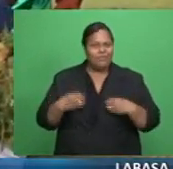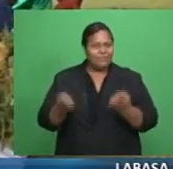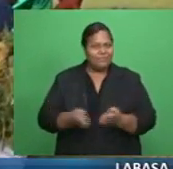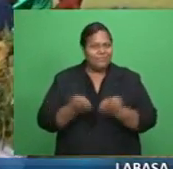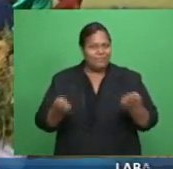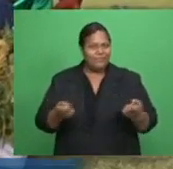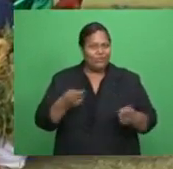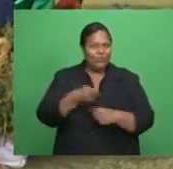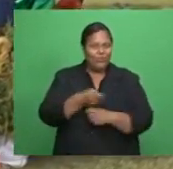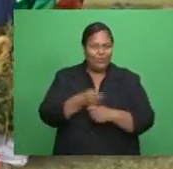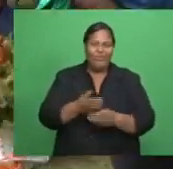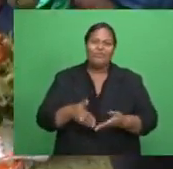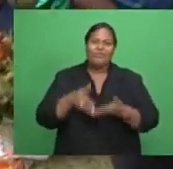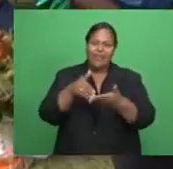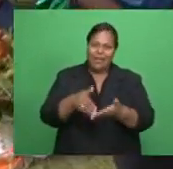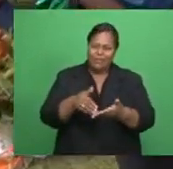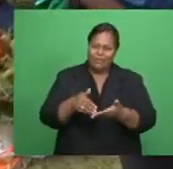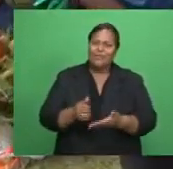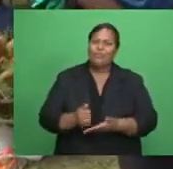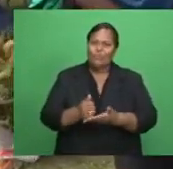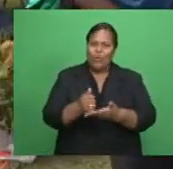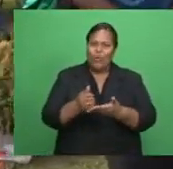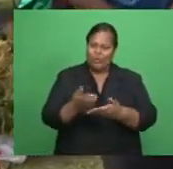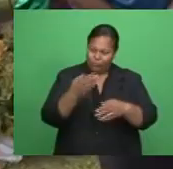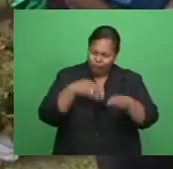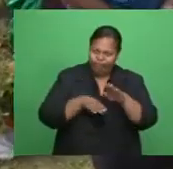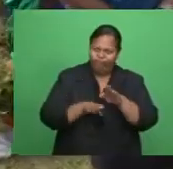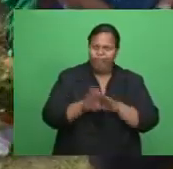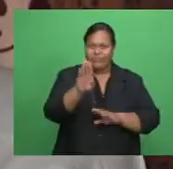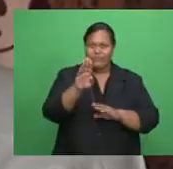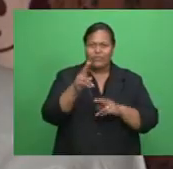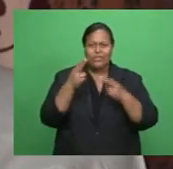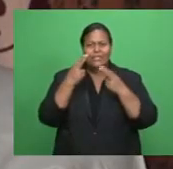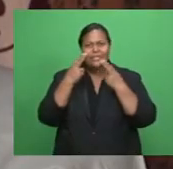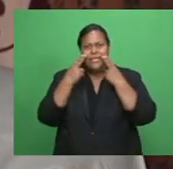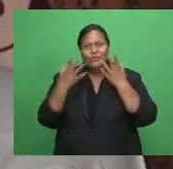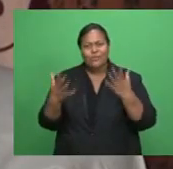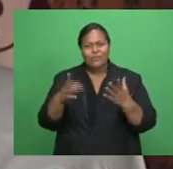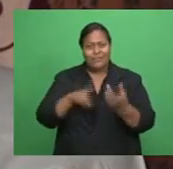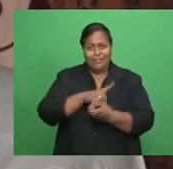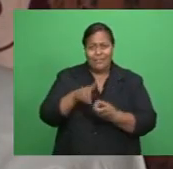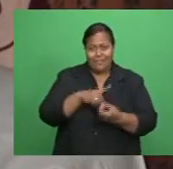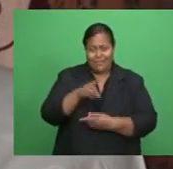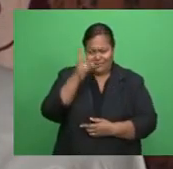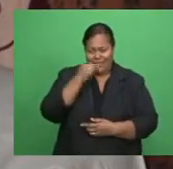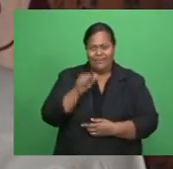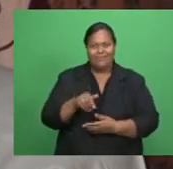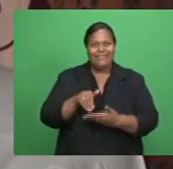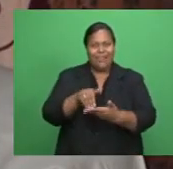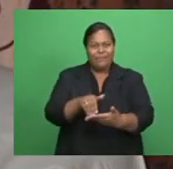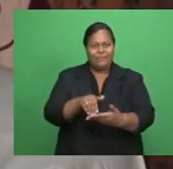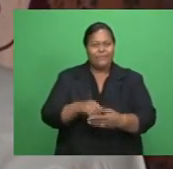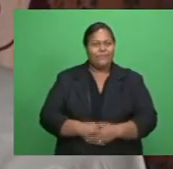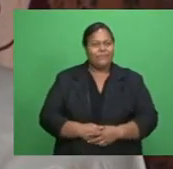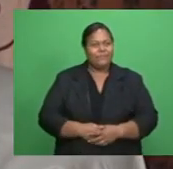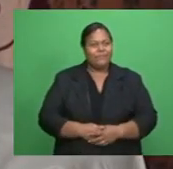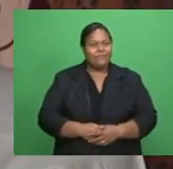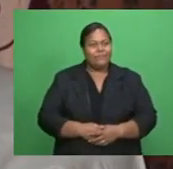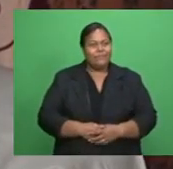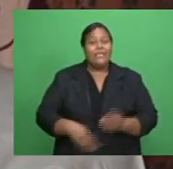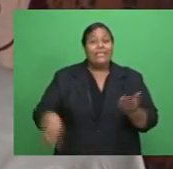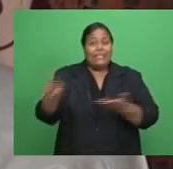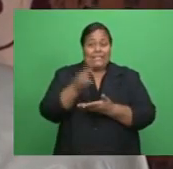their livelihoods and strengthen their resilience to natural disasters. It's designed to assist rural